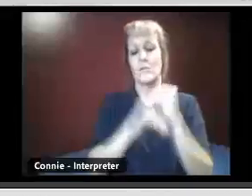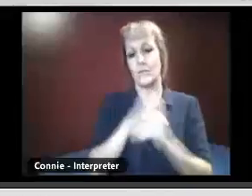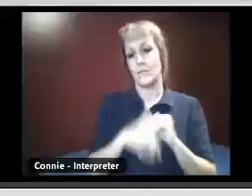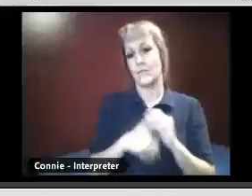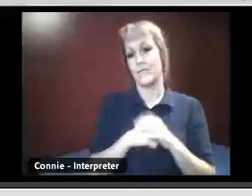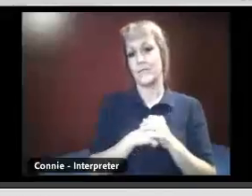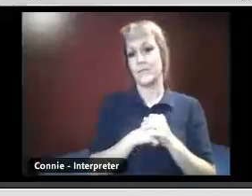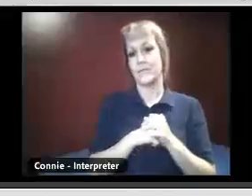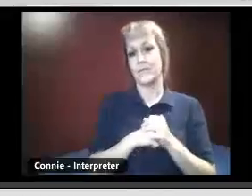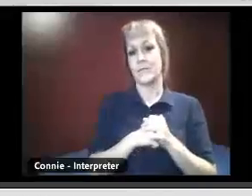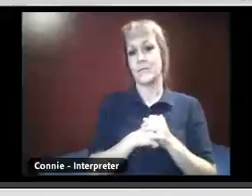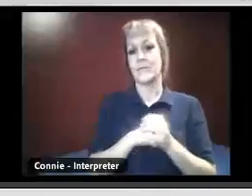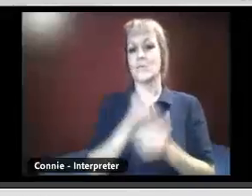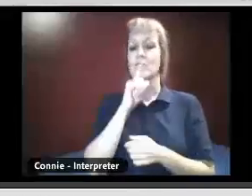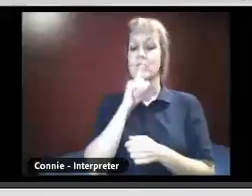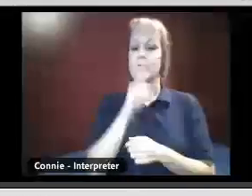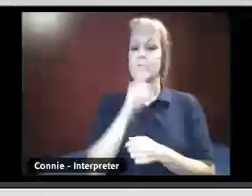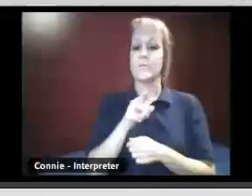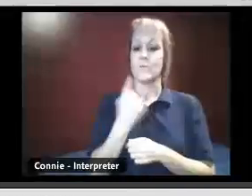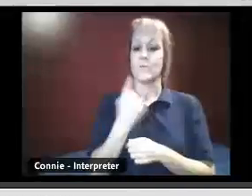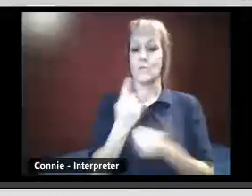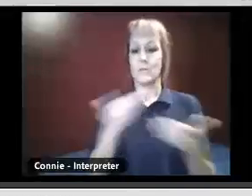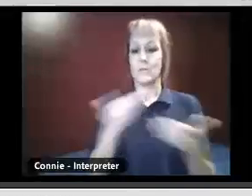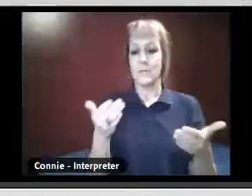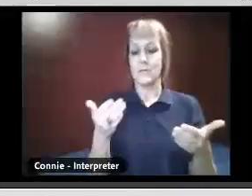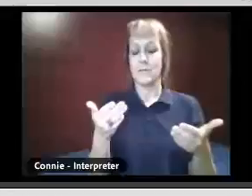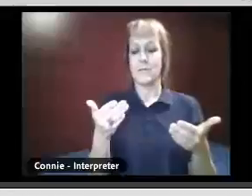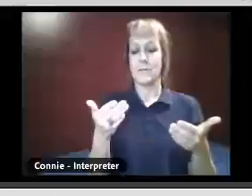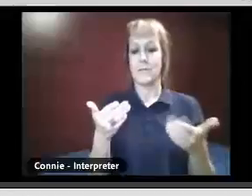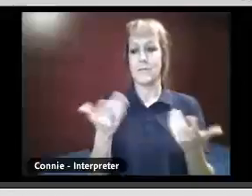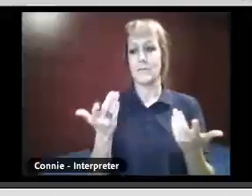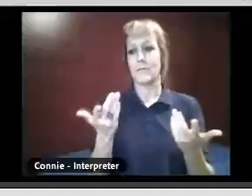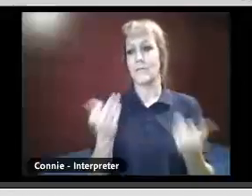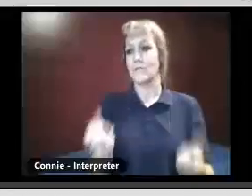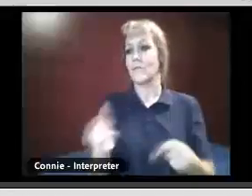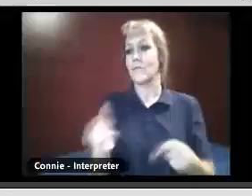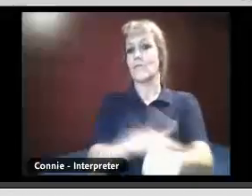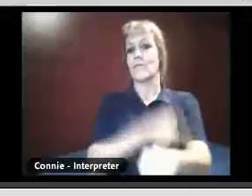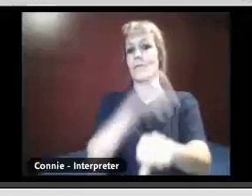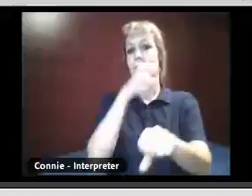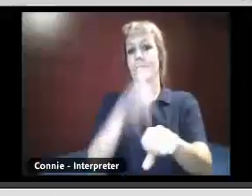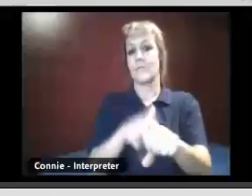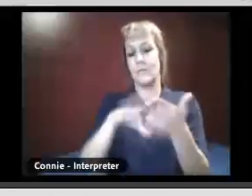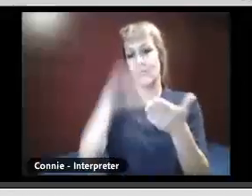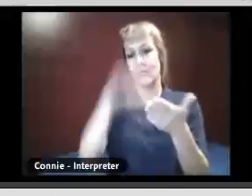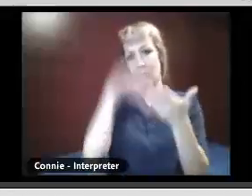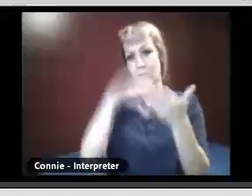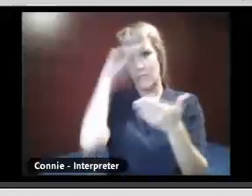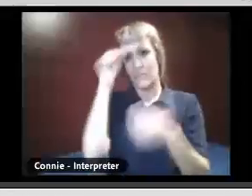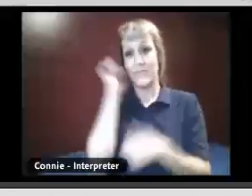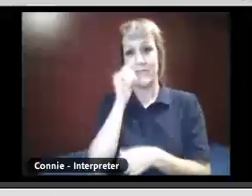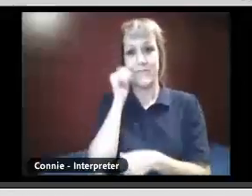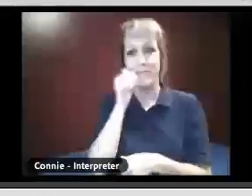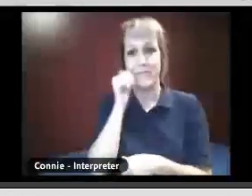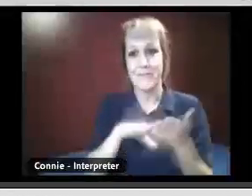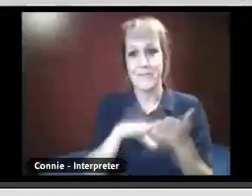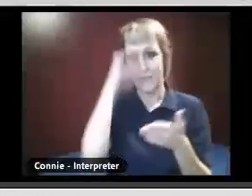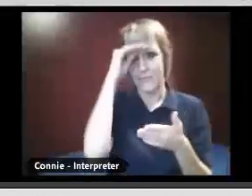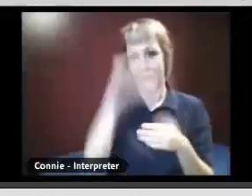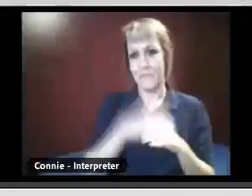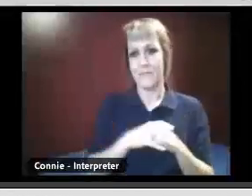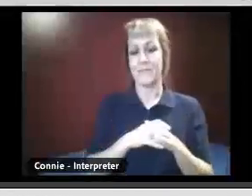right? Because it really is the one thing that, oh gosh, we spend a long time learning, and every day we learn. And